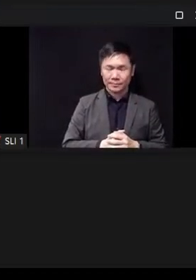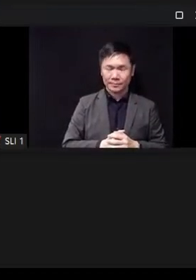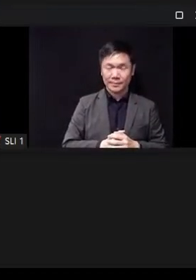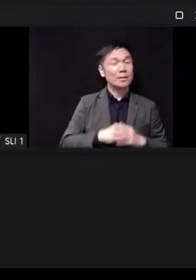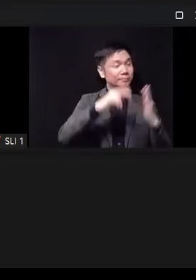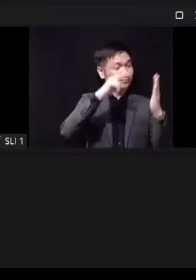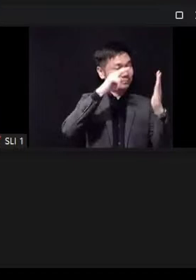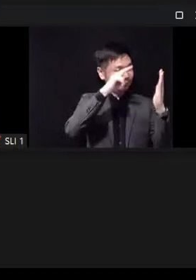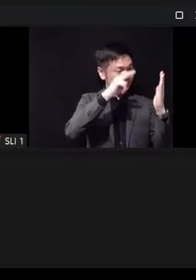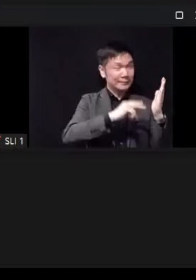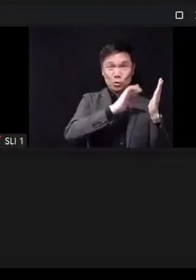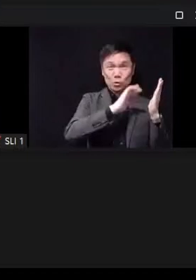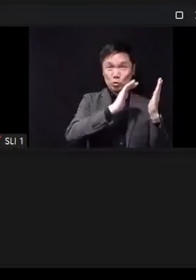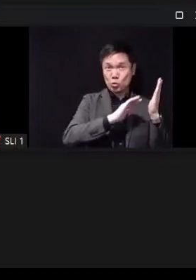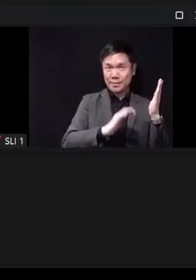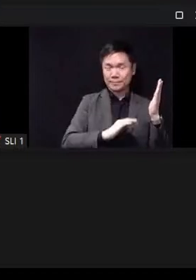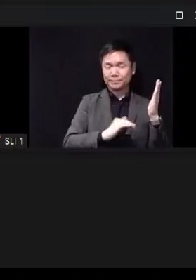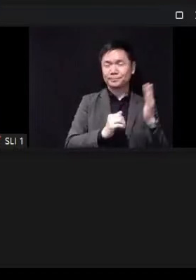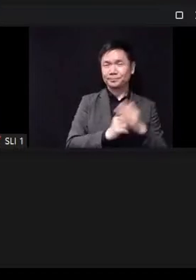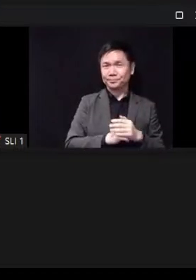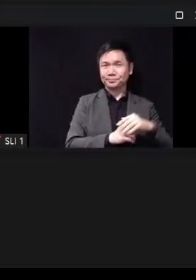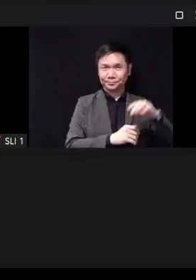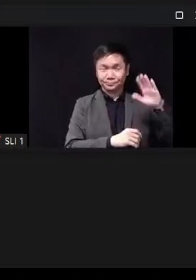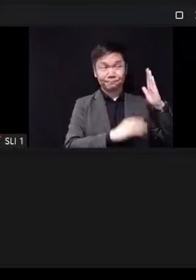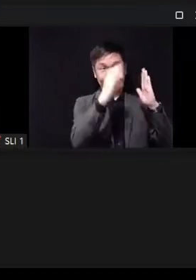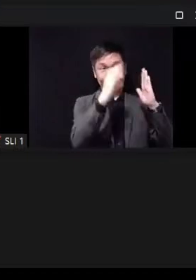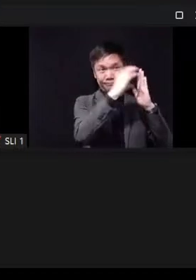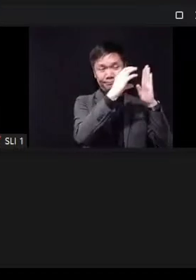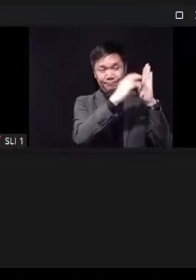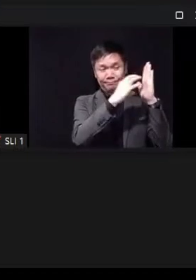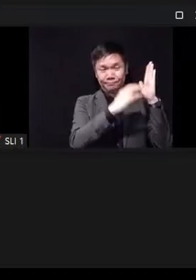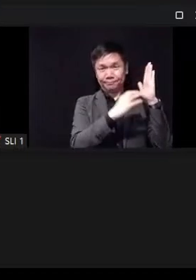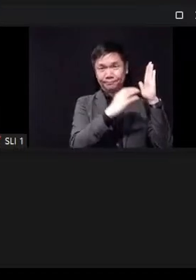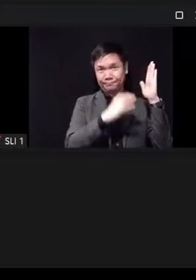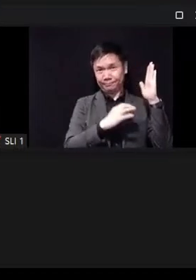report section by section.